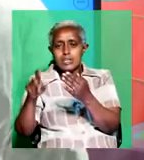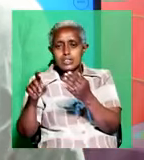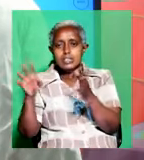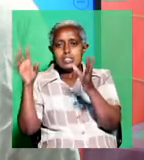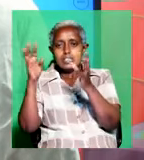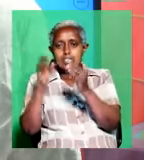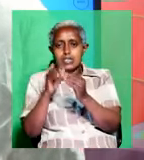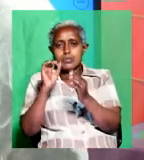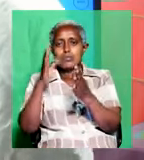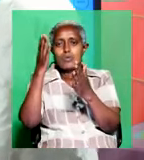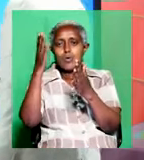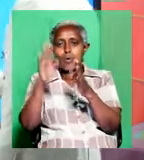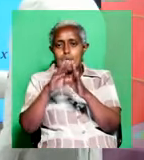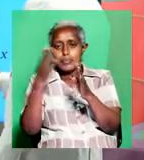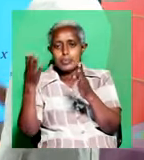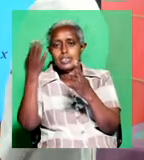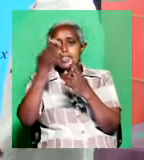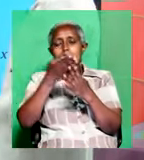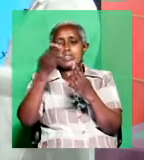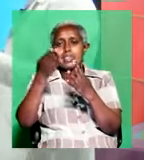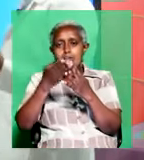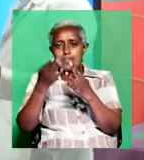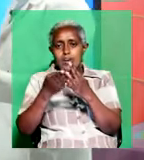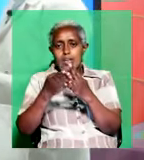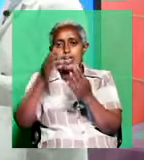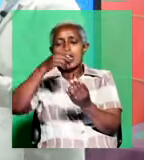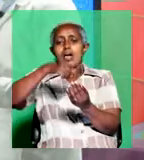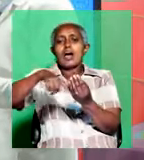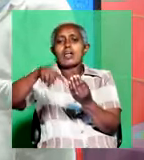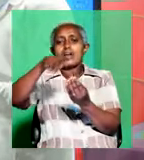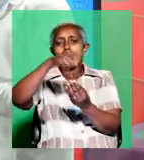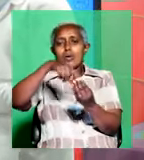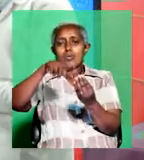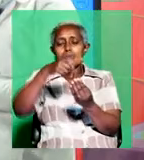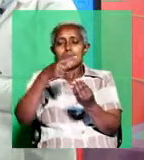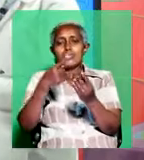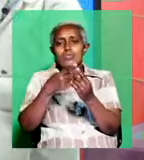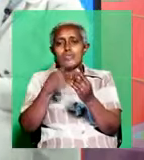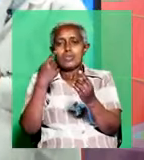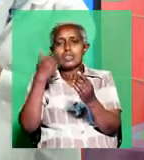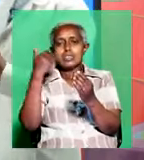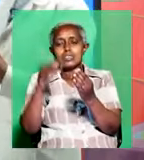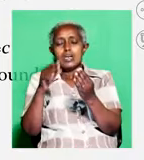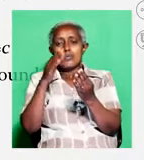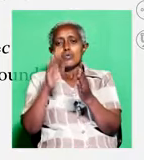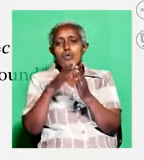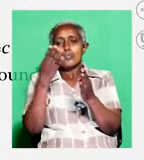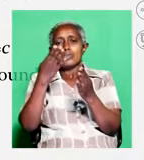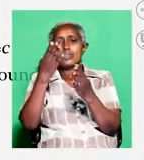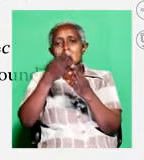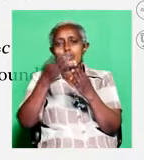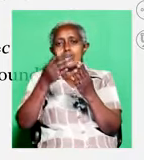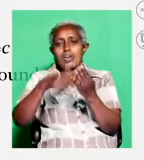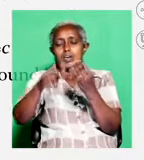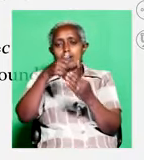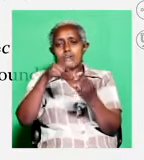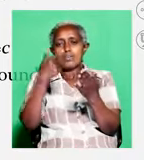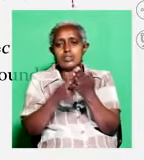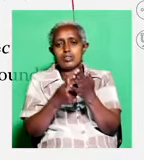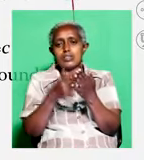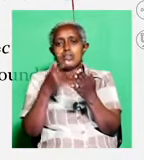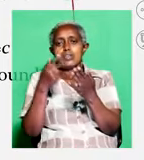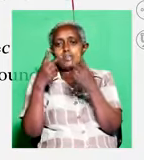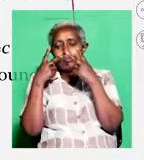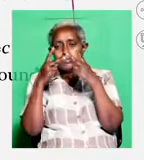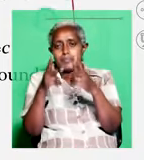some open interval around, for some open interval around x. This means, look, this